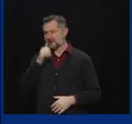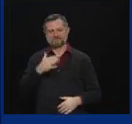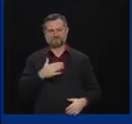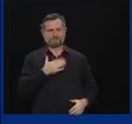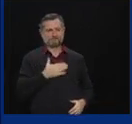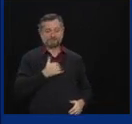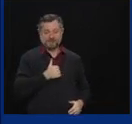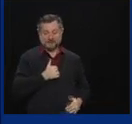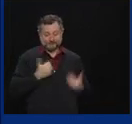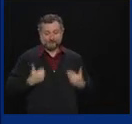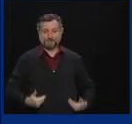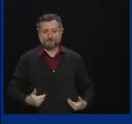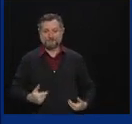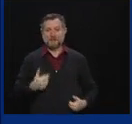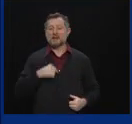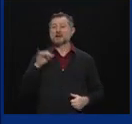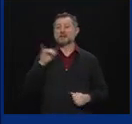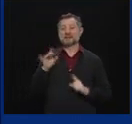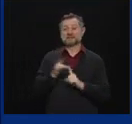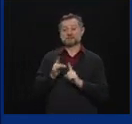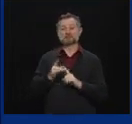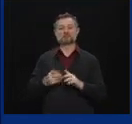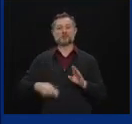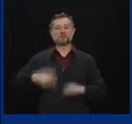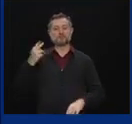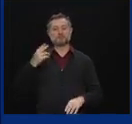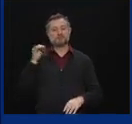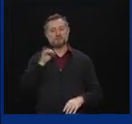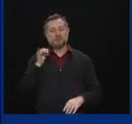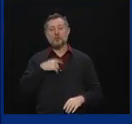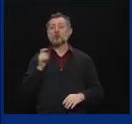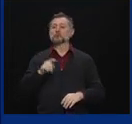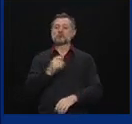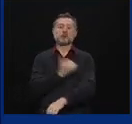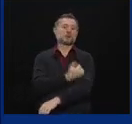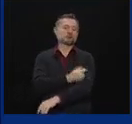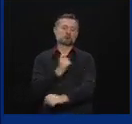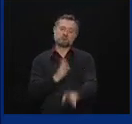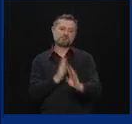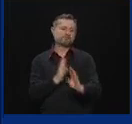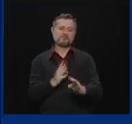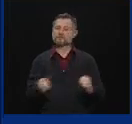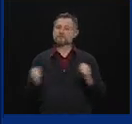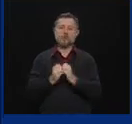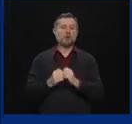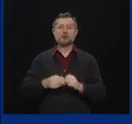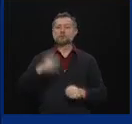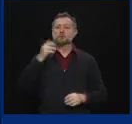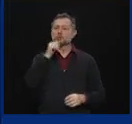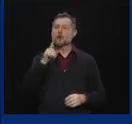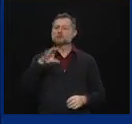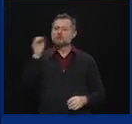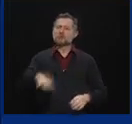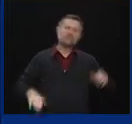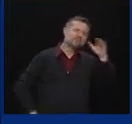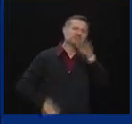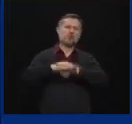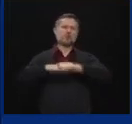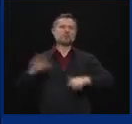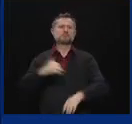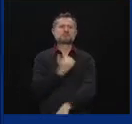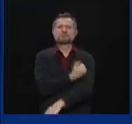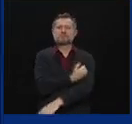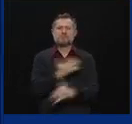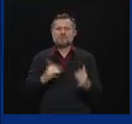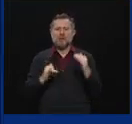Infection rates are high. Our vaccination rates should be higher. I mean, there's no reason why we're not 100%. There's no reason. Children do not go